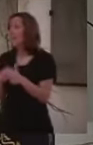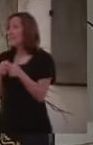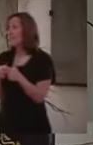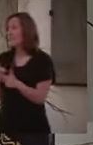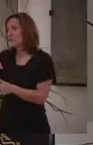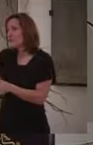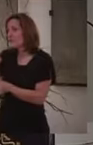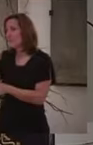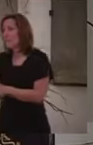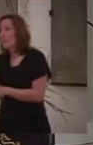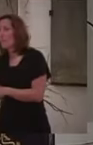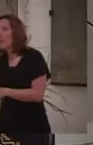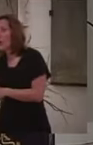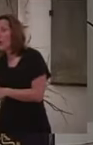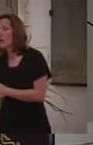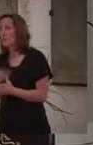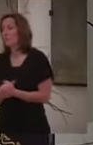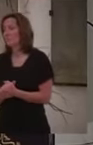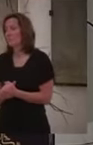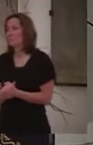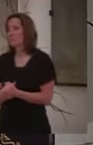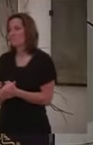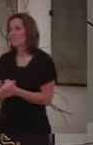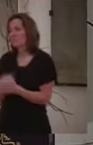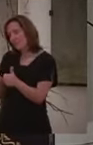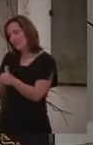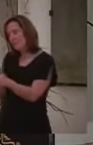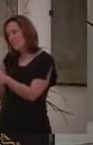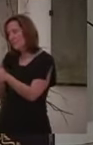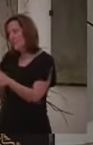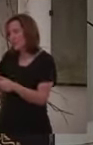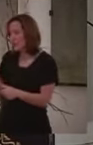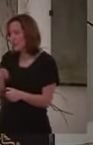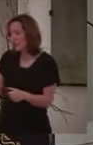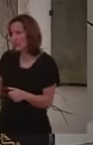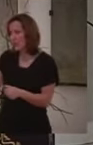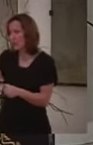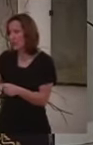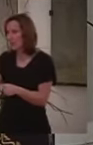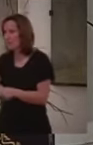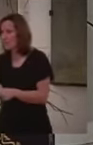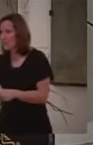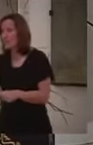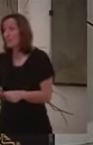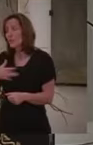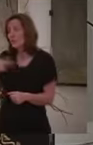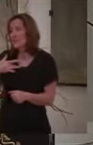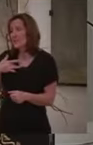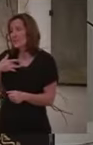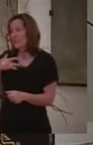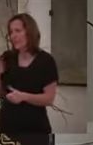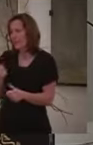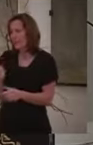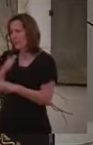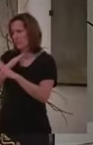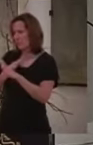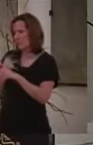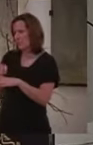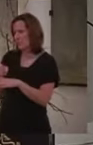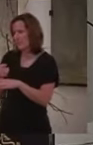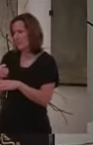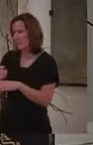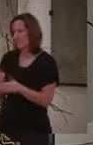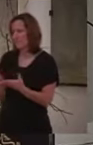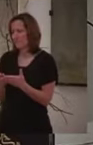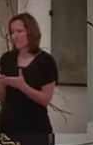And then there's Paul. Follow Paul's journeys on a Bible map and you get a sense of how frenetic he must have been,